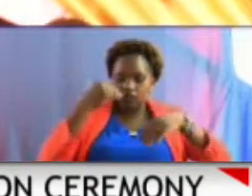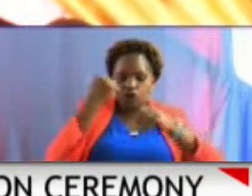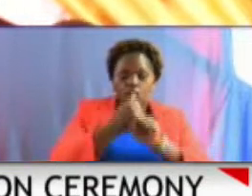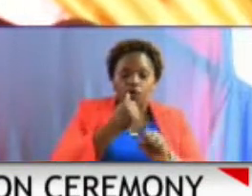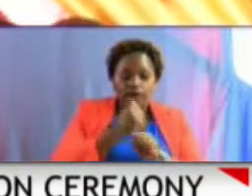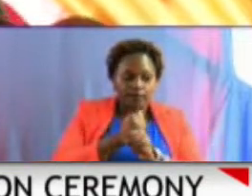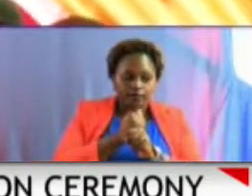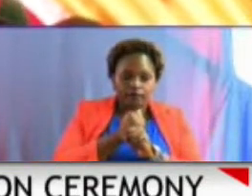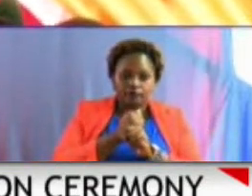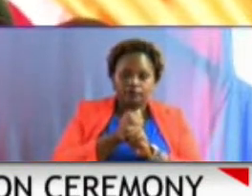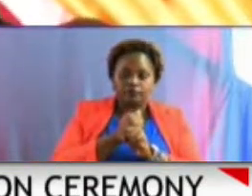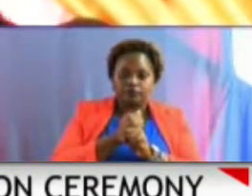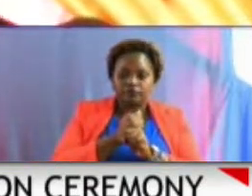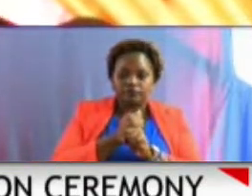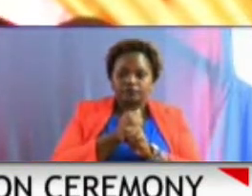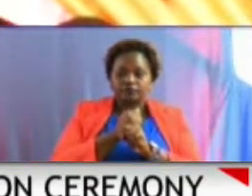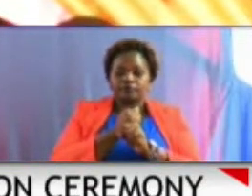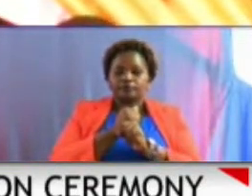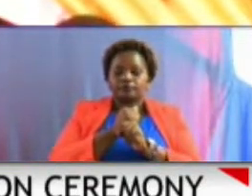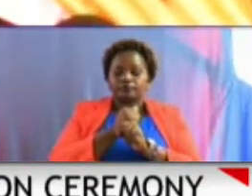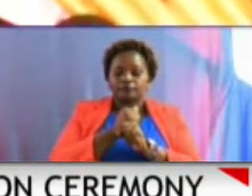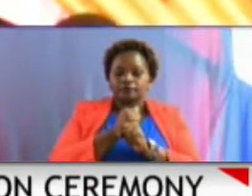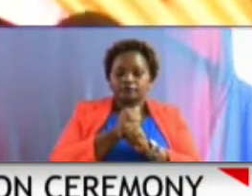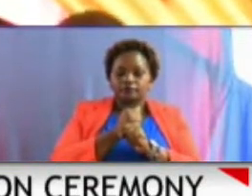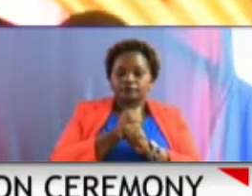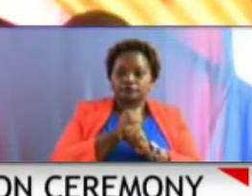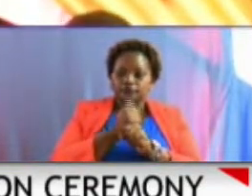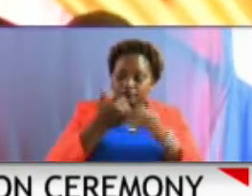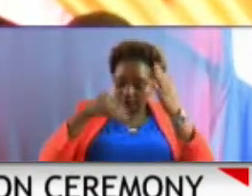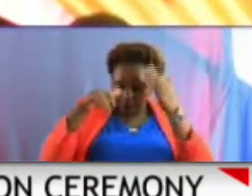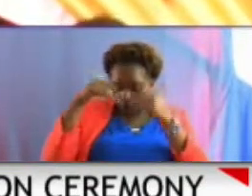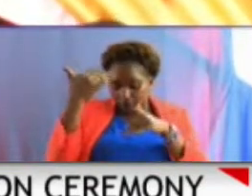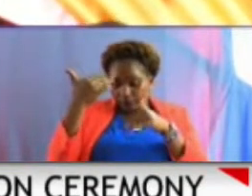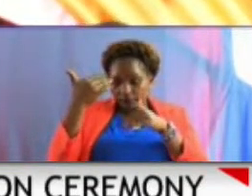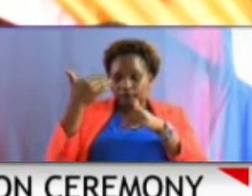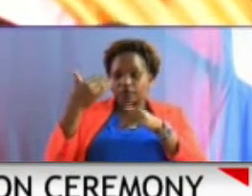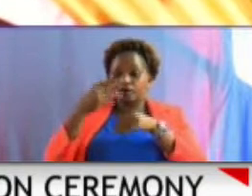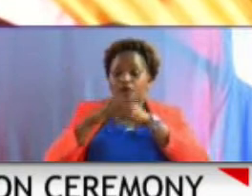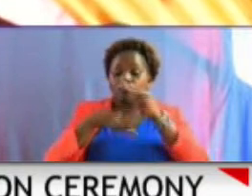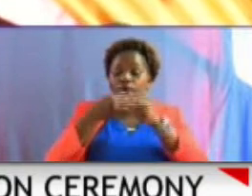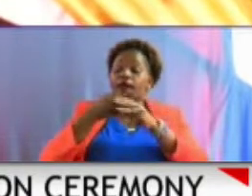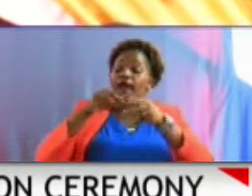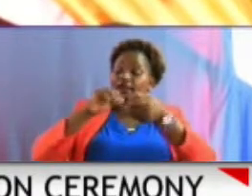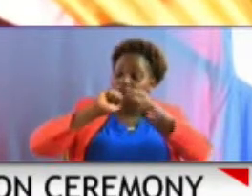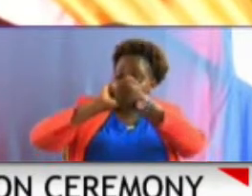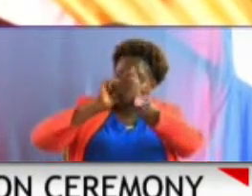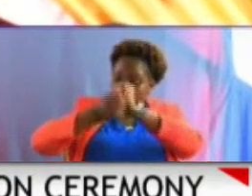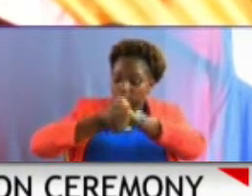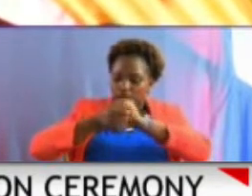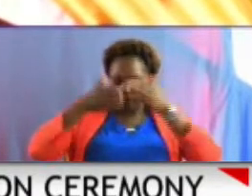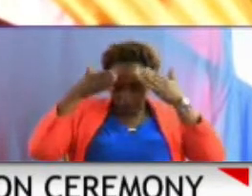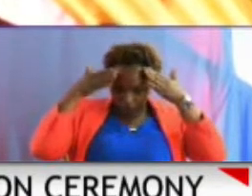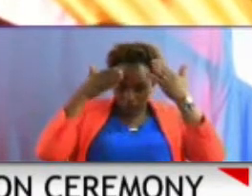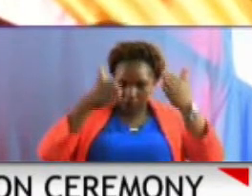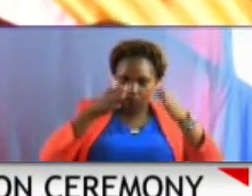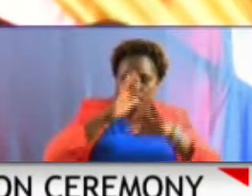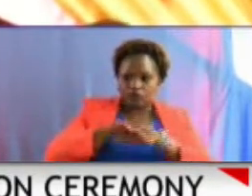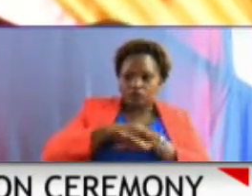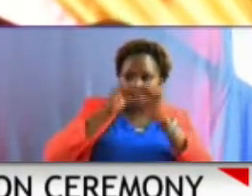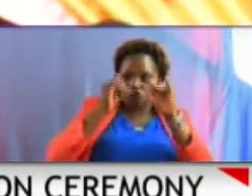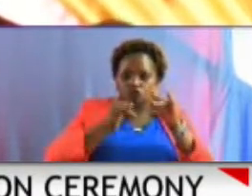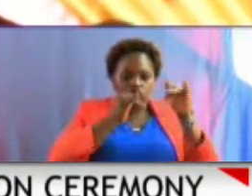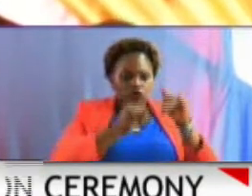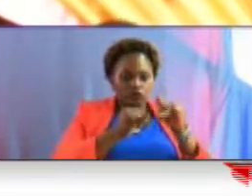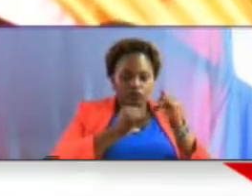operations are carried out. Universities globally have changed their focus and ventured into new